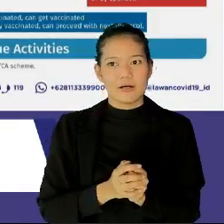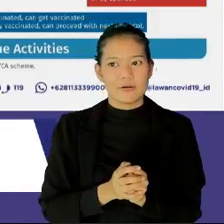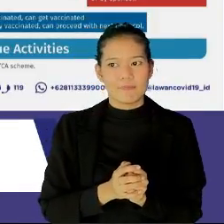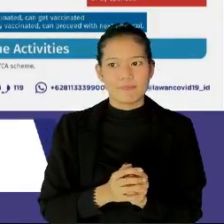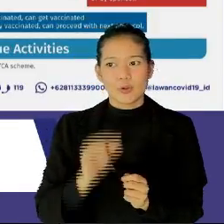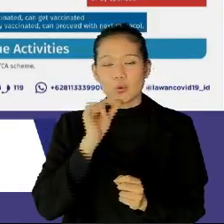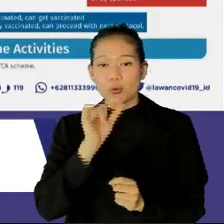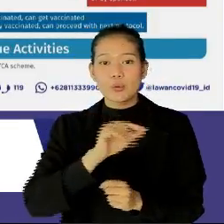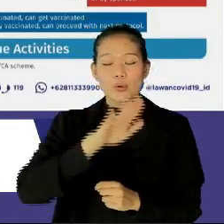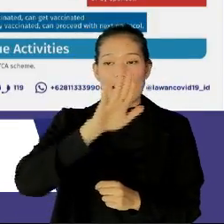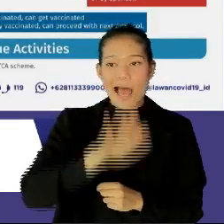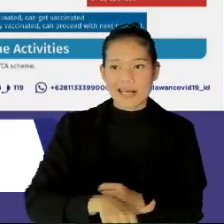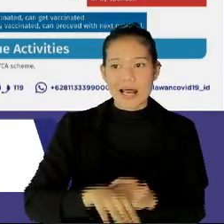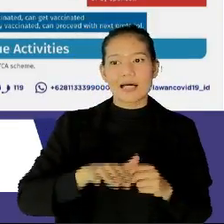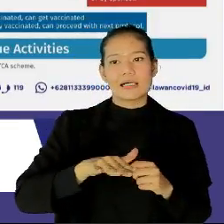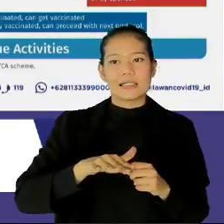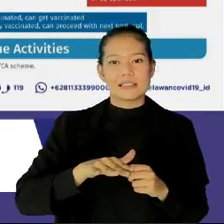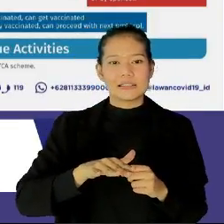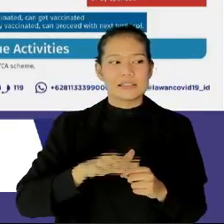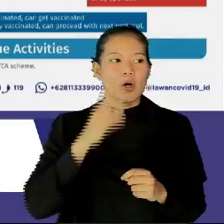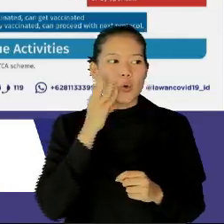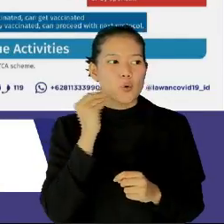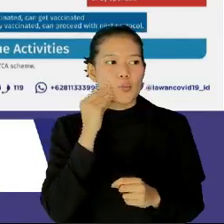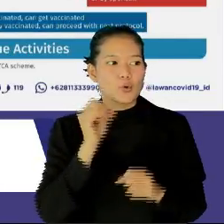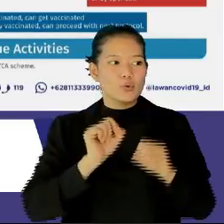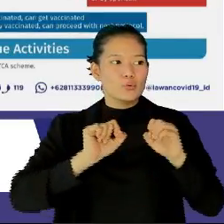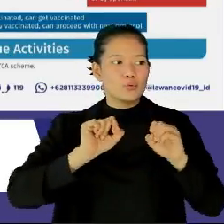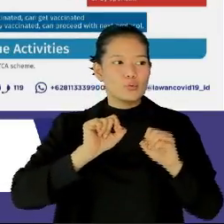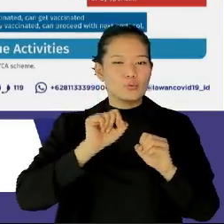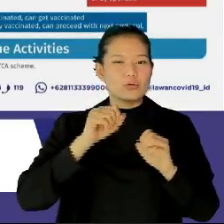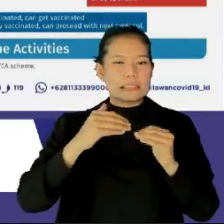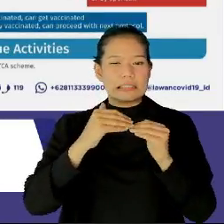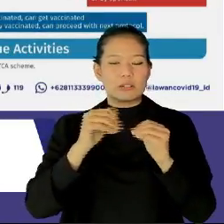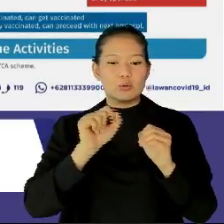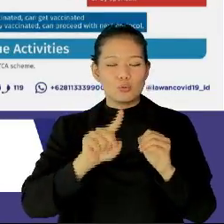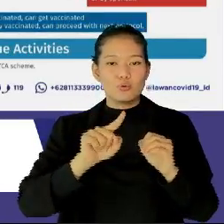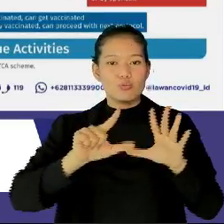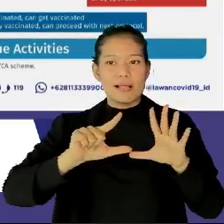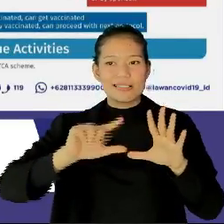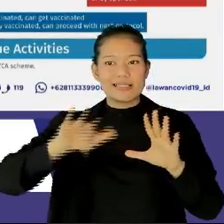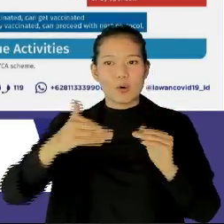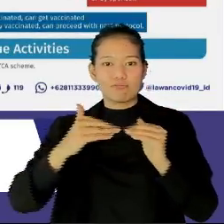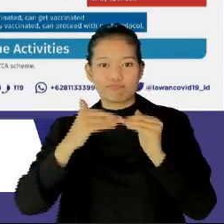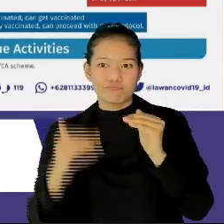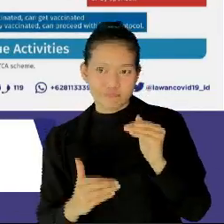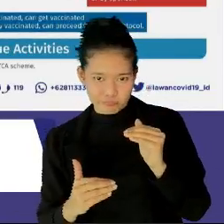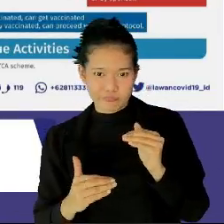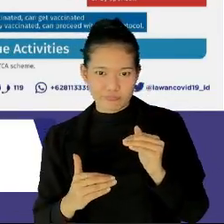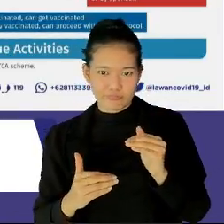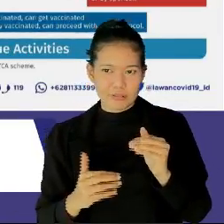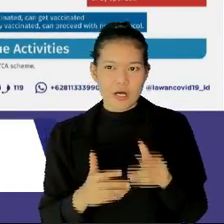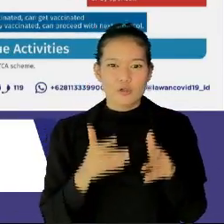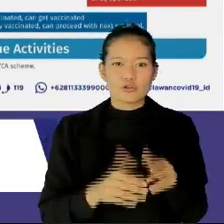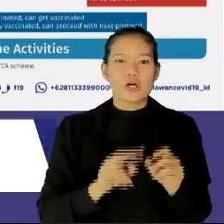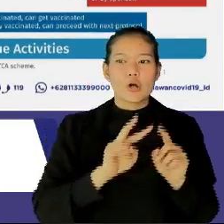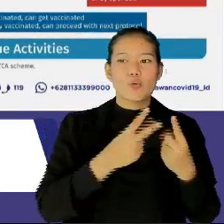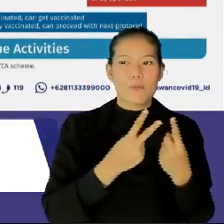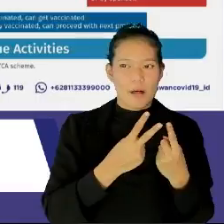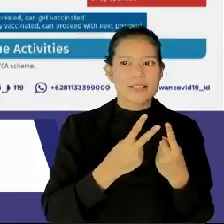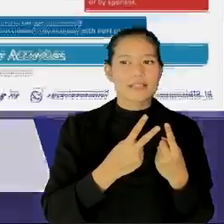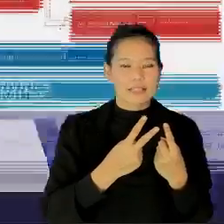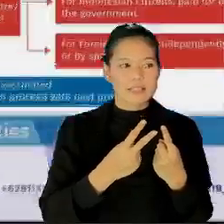or equal to 17 years of age. Especially for children aged 12 to 17